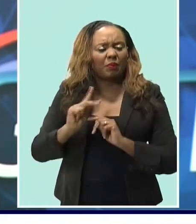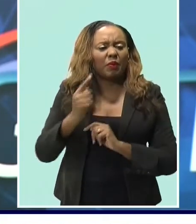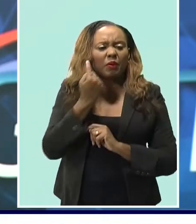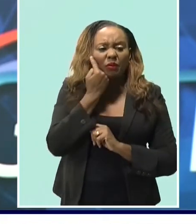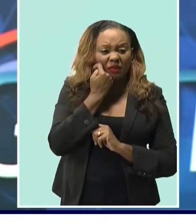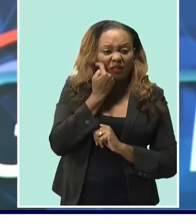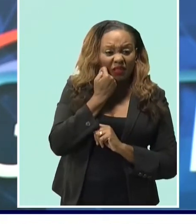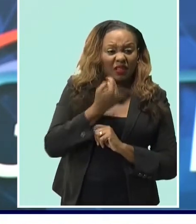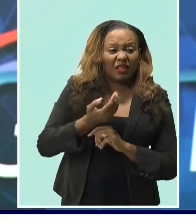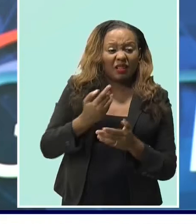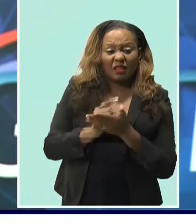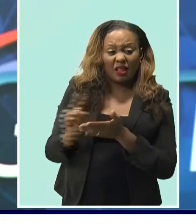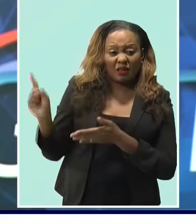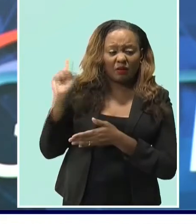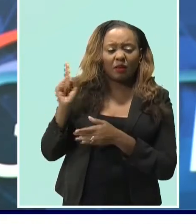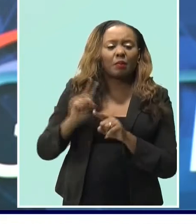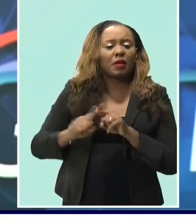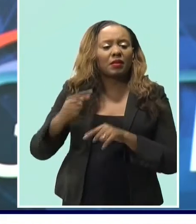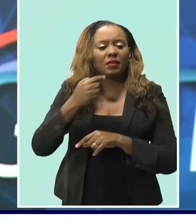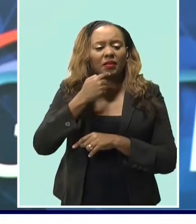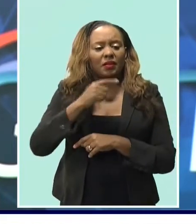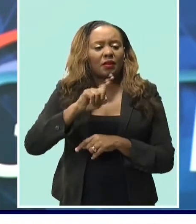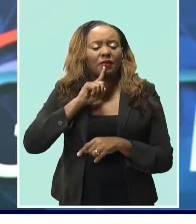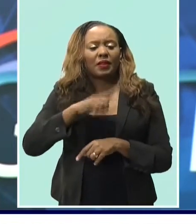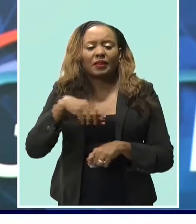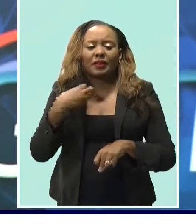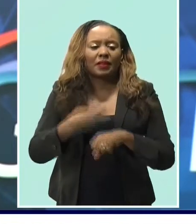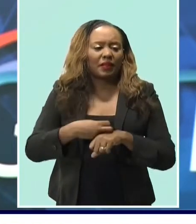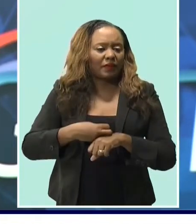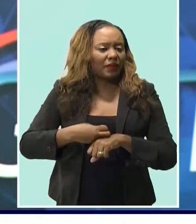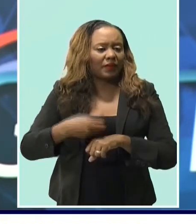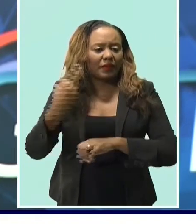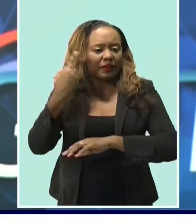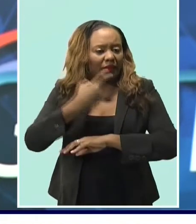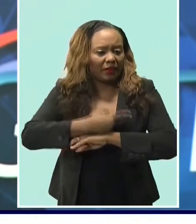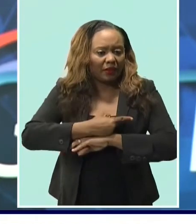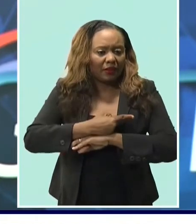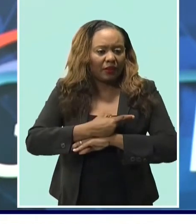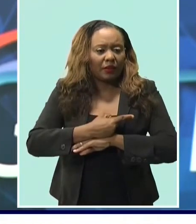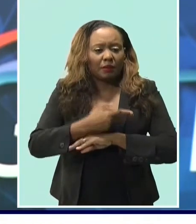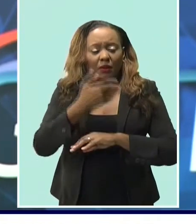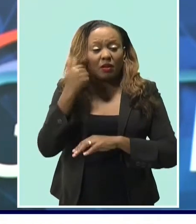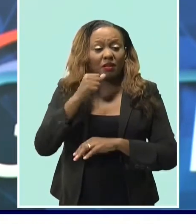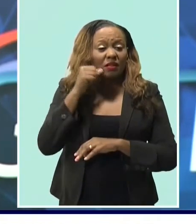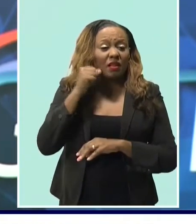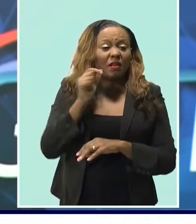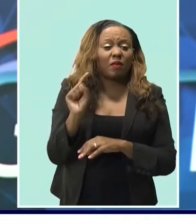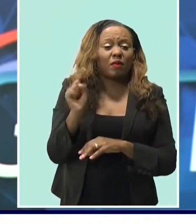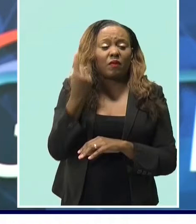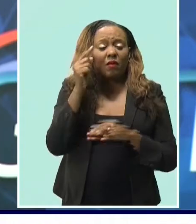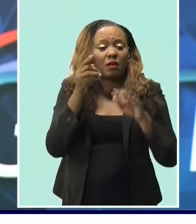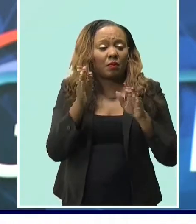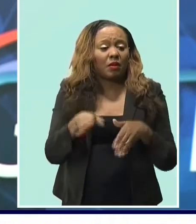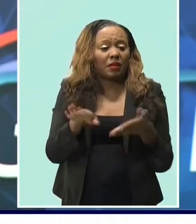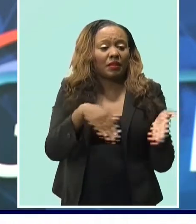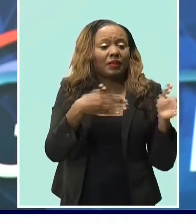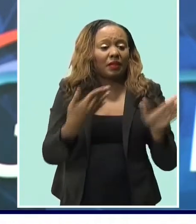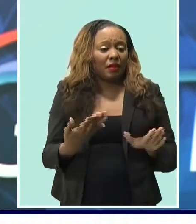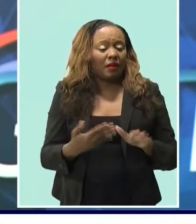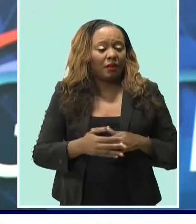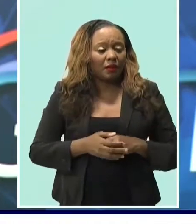past week. She, however, acknowledged it had been a difficult day for many of them as Barbados recorded its first COVID-19 related